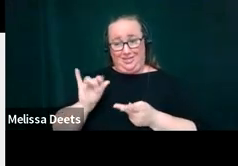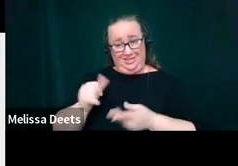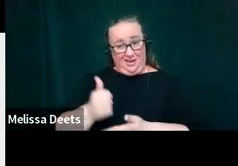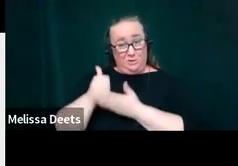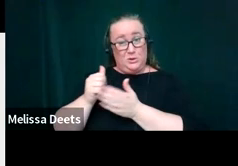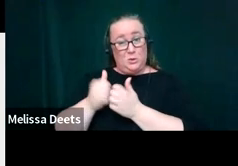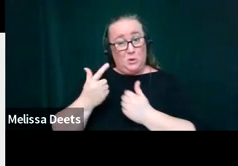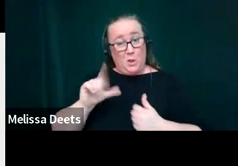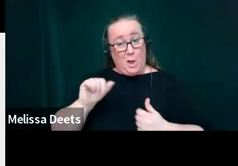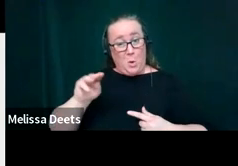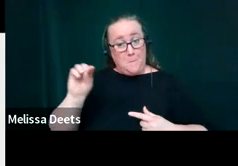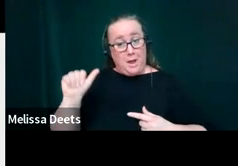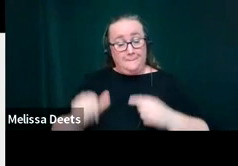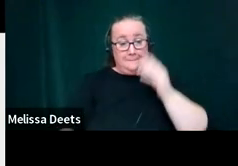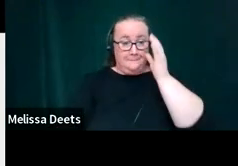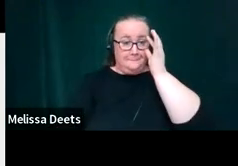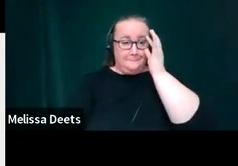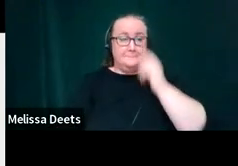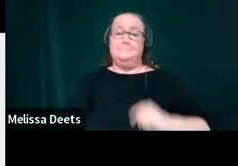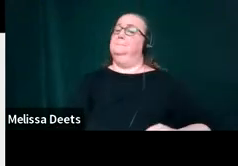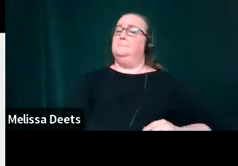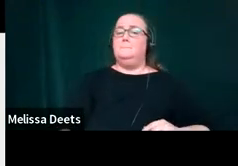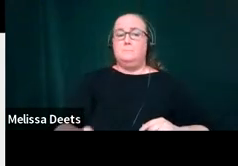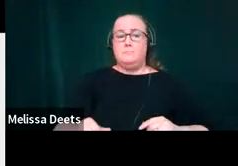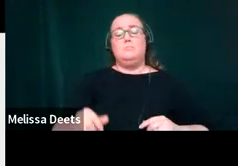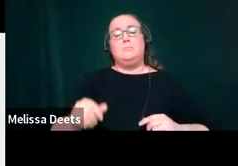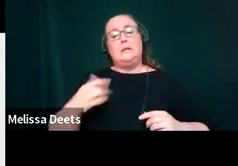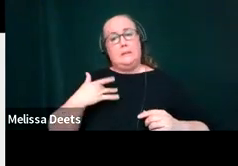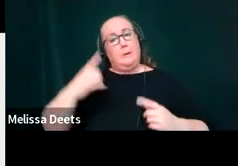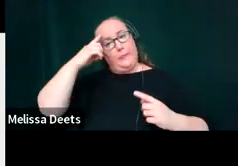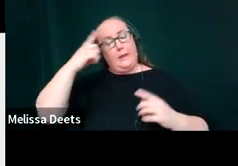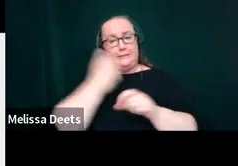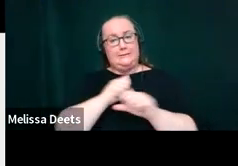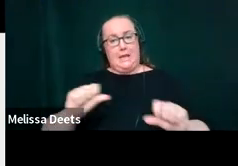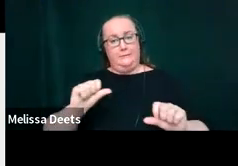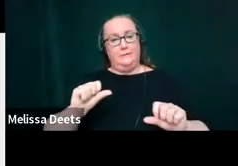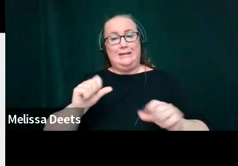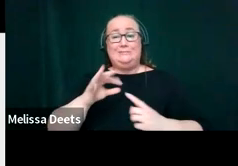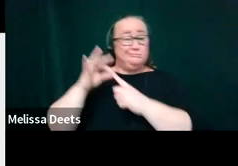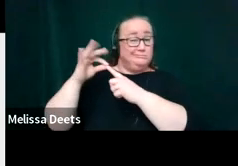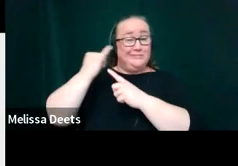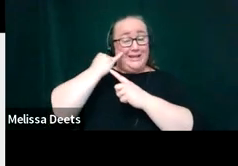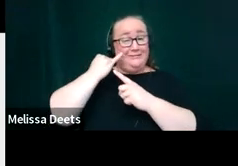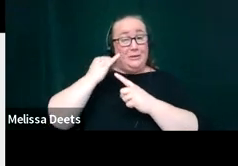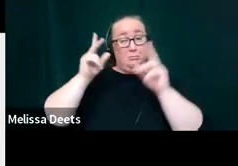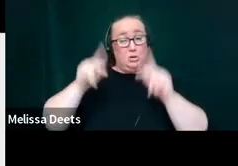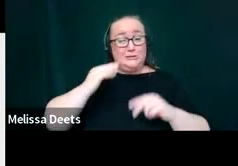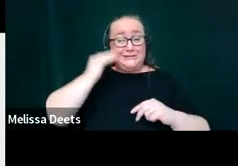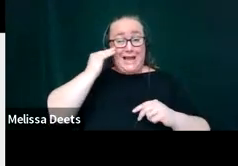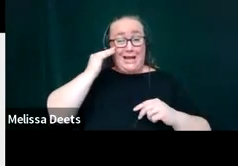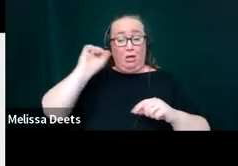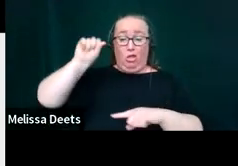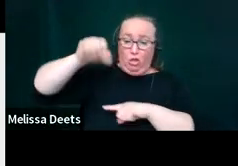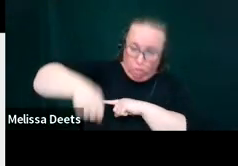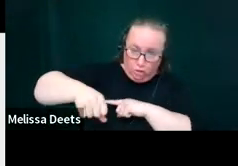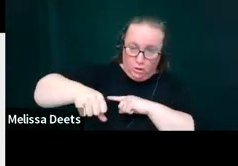glaucoma? Yoga is generally considered safe, except for positions in which the head is below the heart for any sustained period of